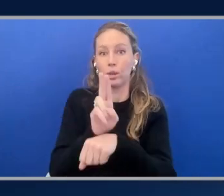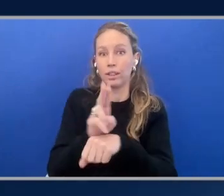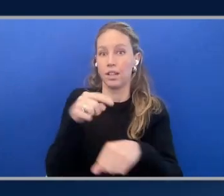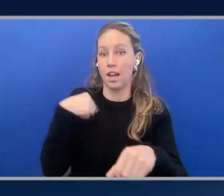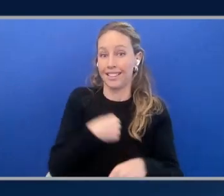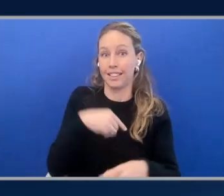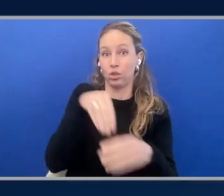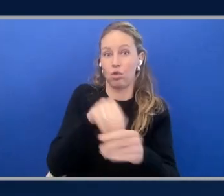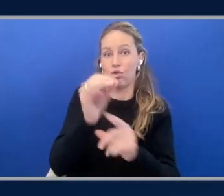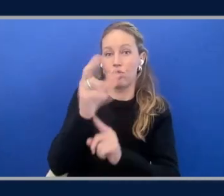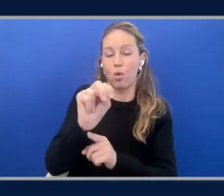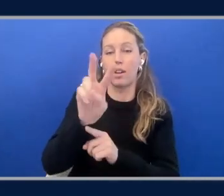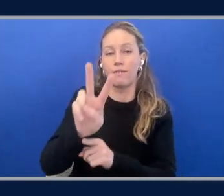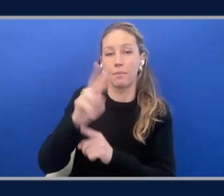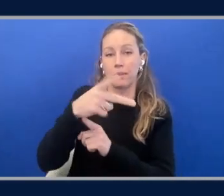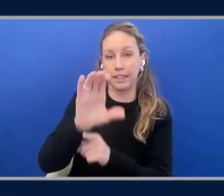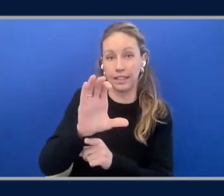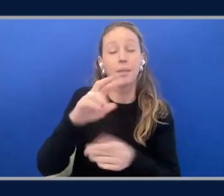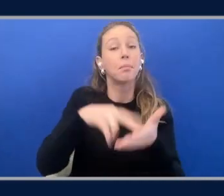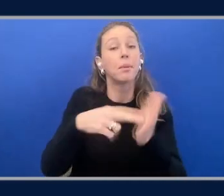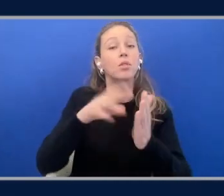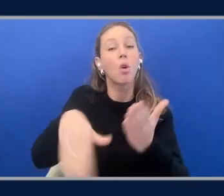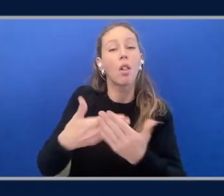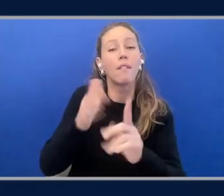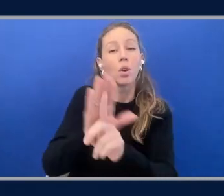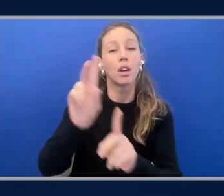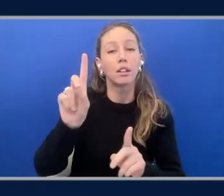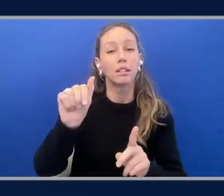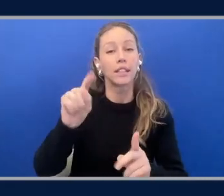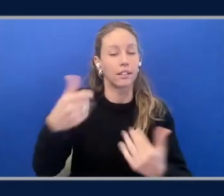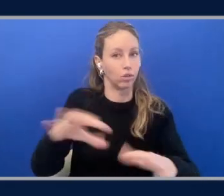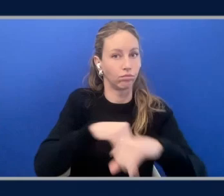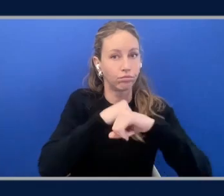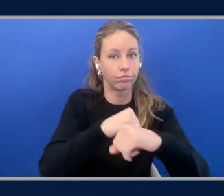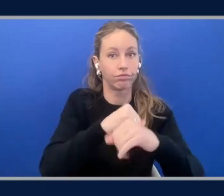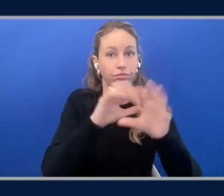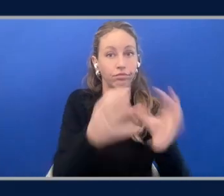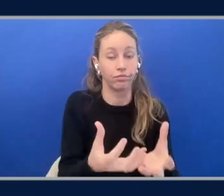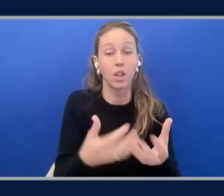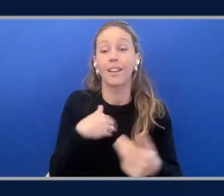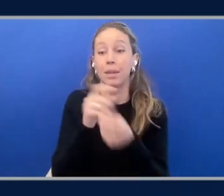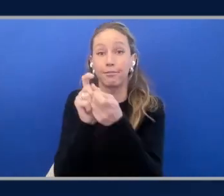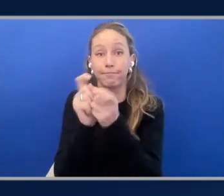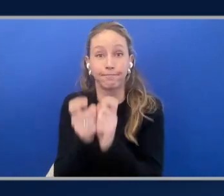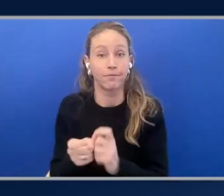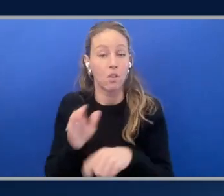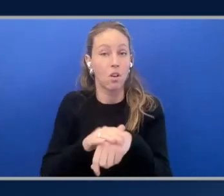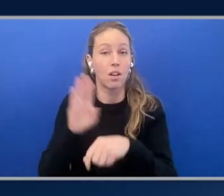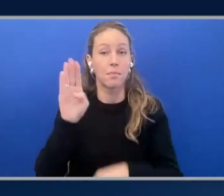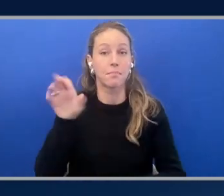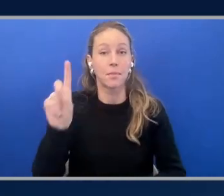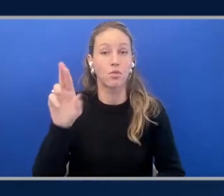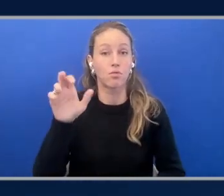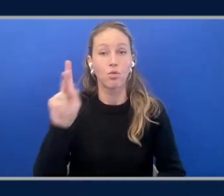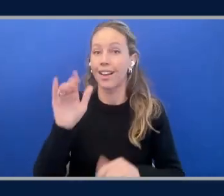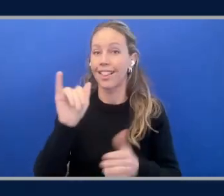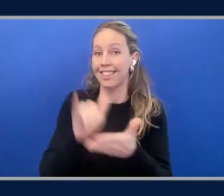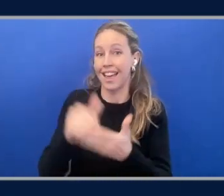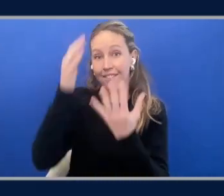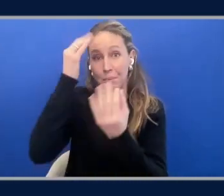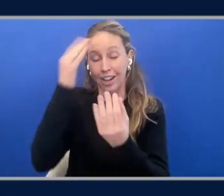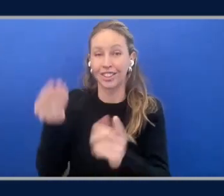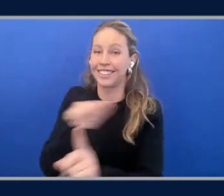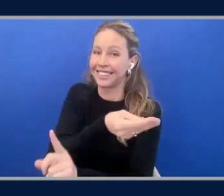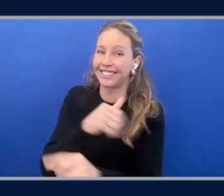really cool because that means that all of your data is secured. When you fine tune on Bedrock, none of that data is actually shared with Poolside. I'm sorry.